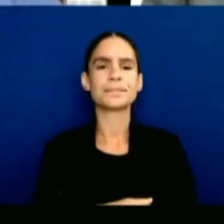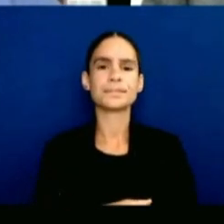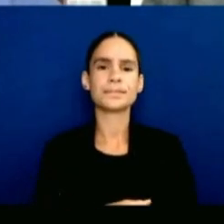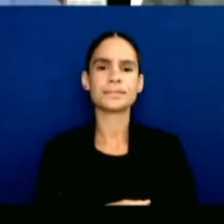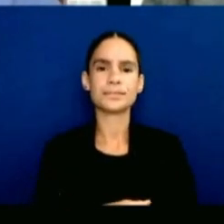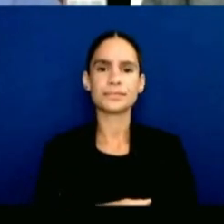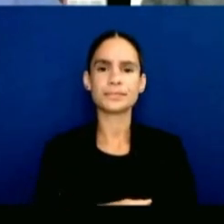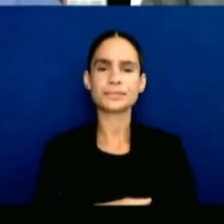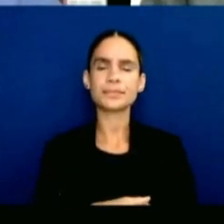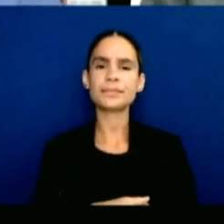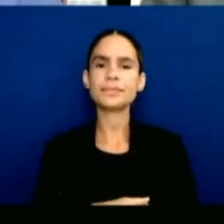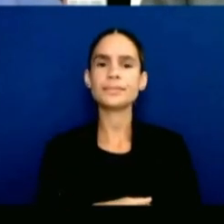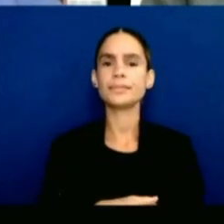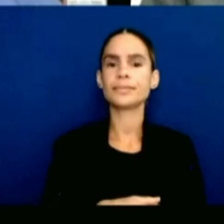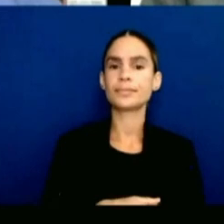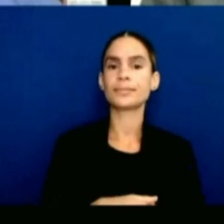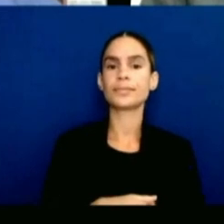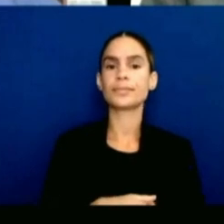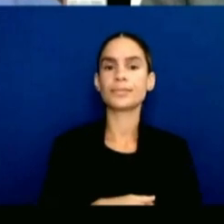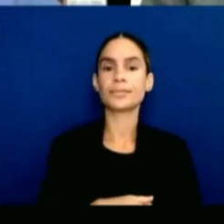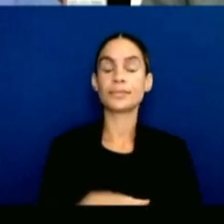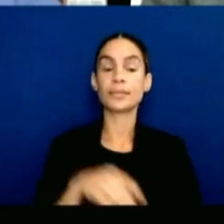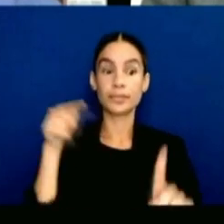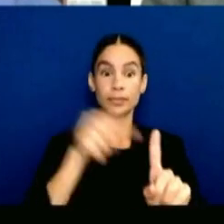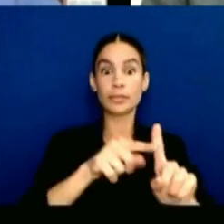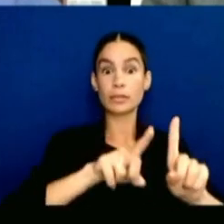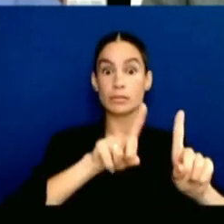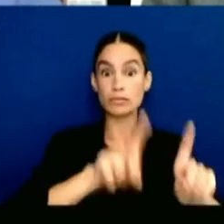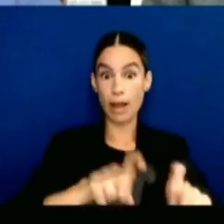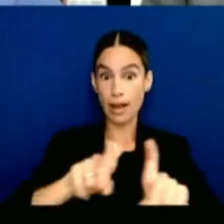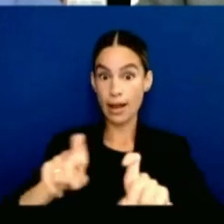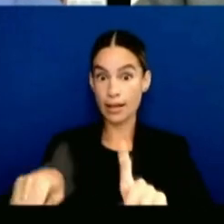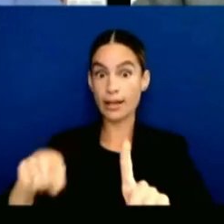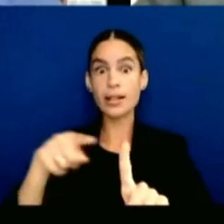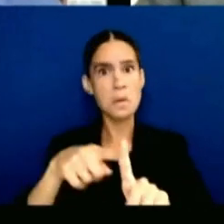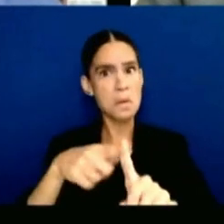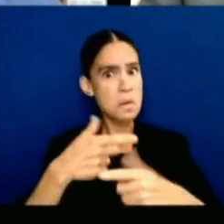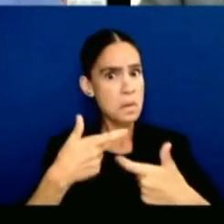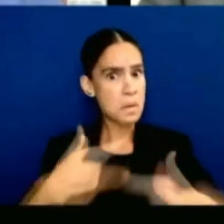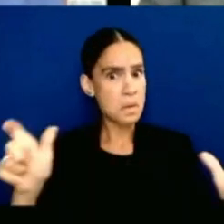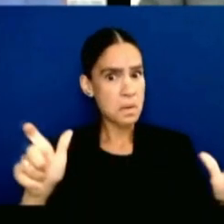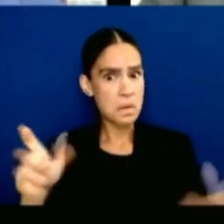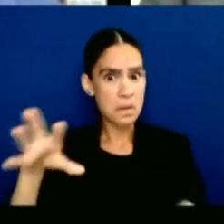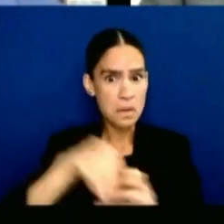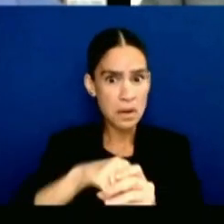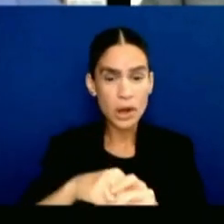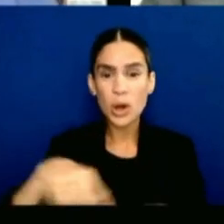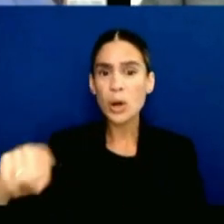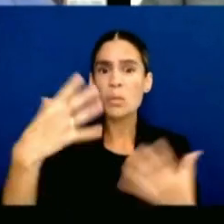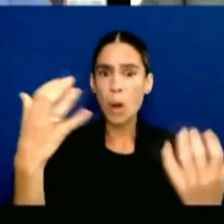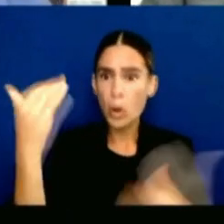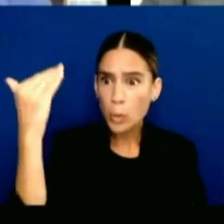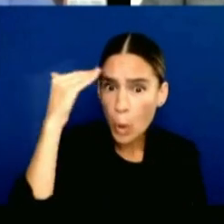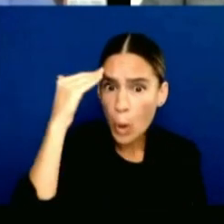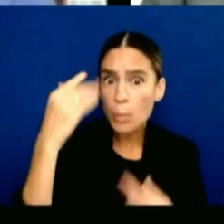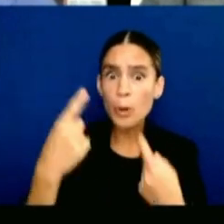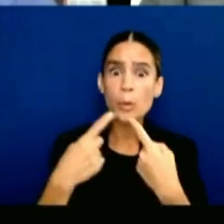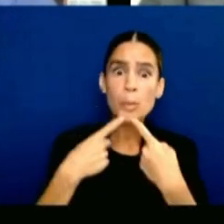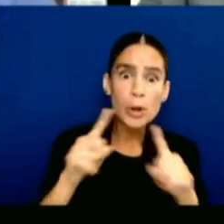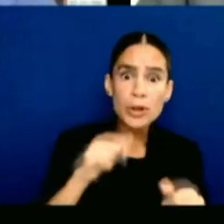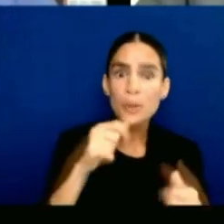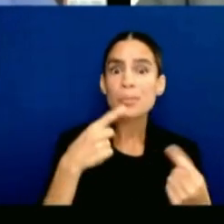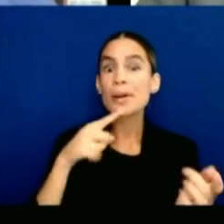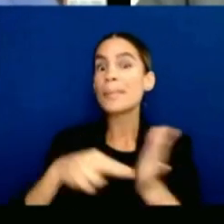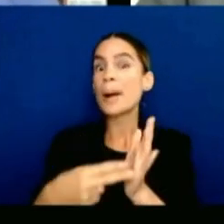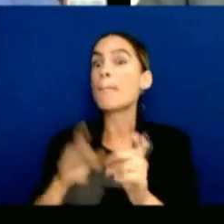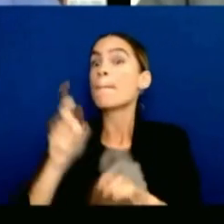big, aren't they? If you want to know if the vaccine works, you got to test it in a lot of people in an area where the virus is